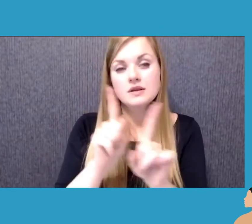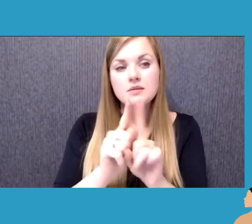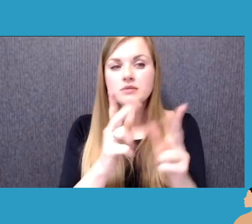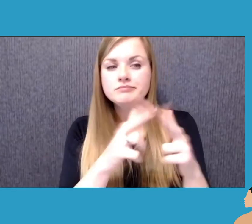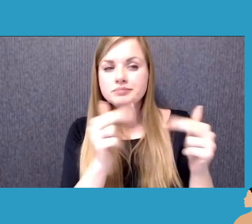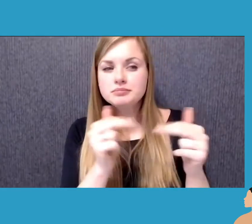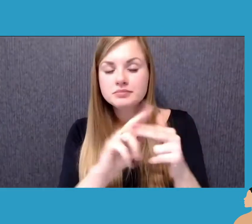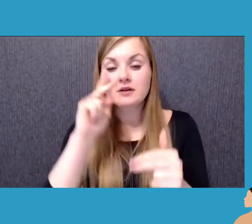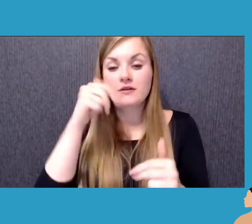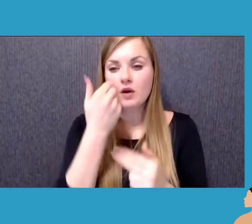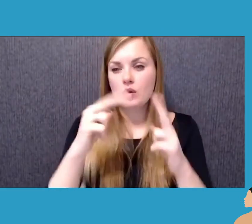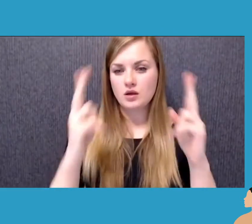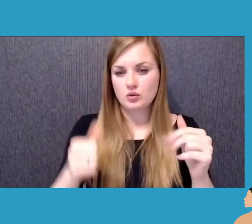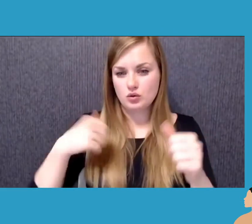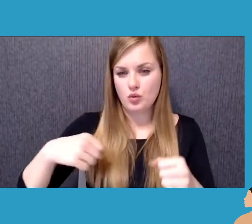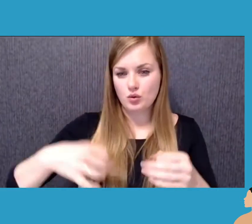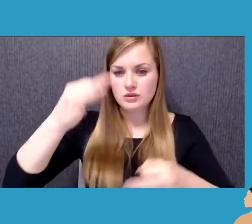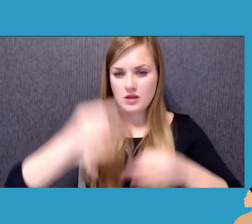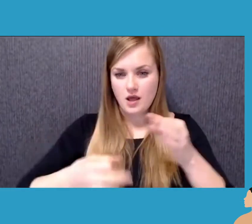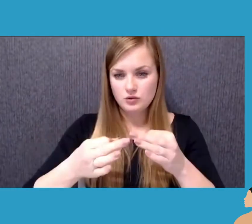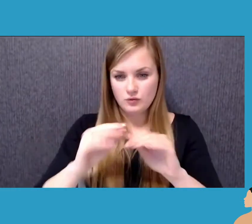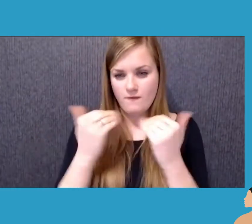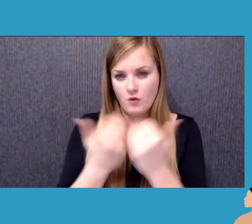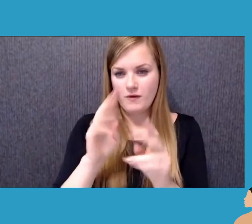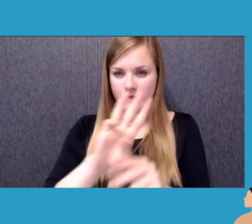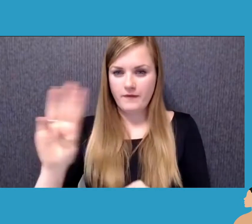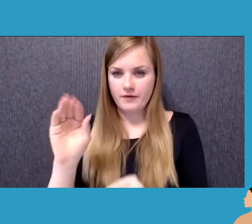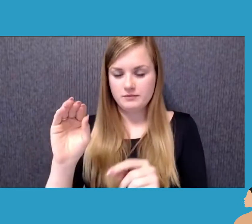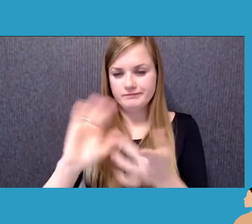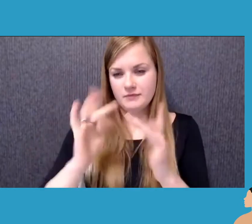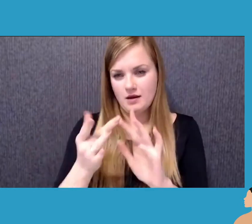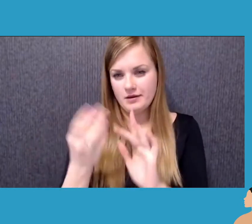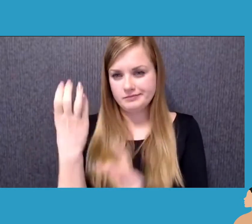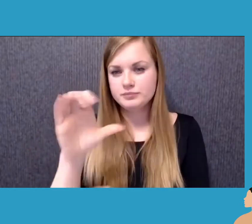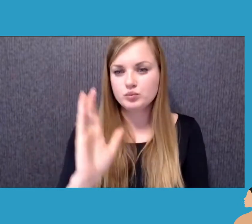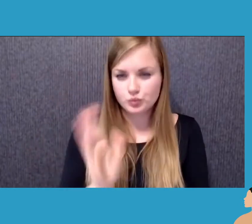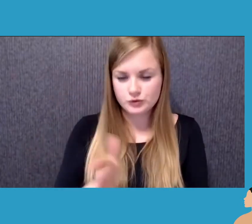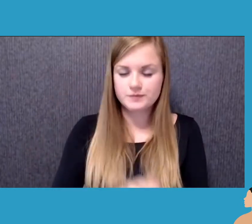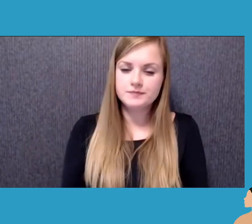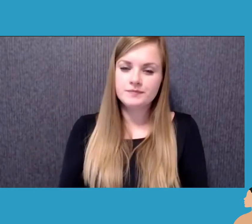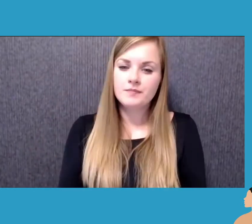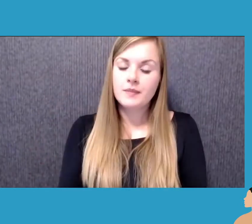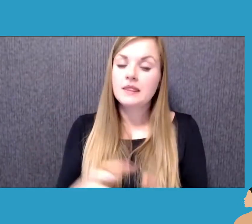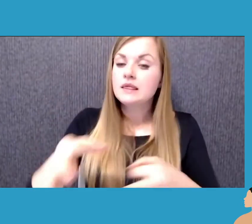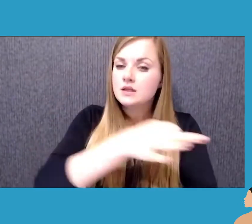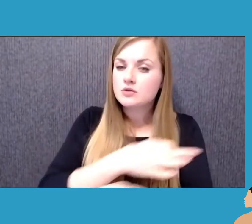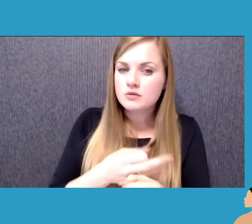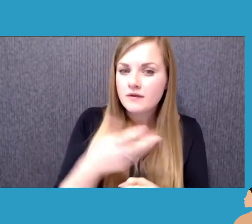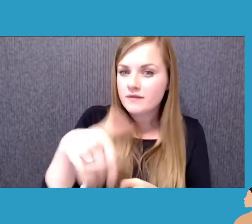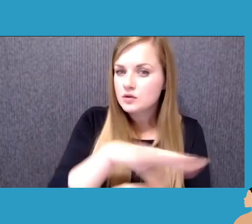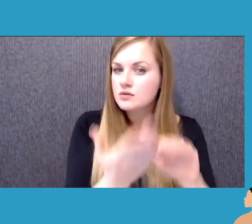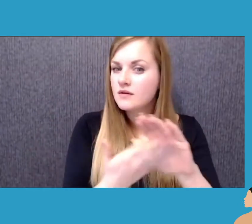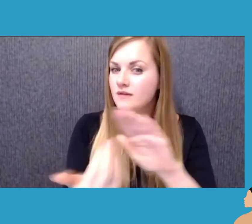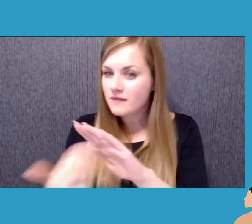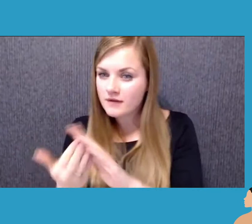It is being broadcasted directly, but later on, the recording will be found